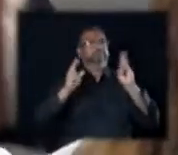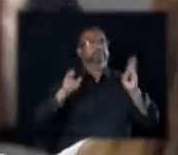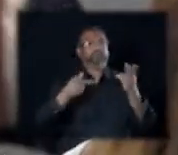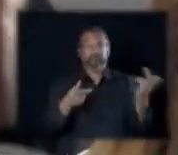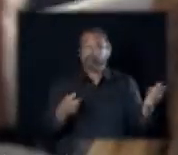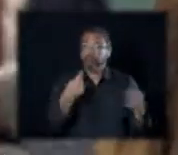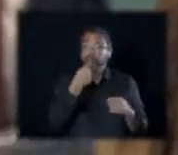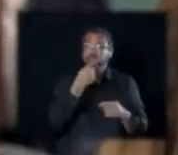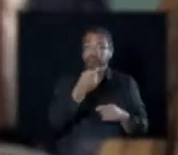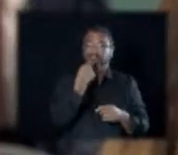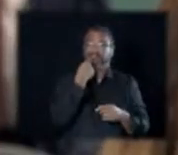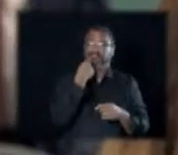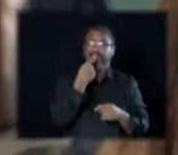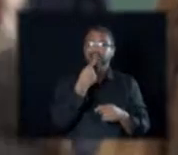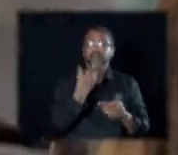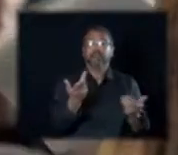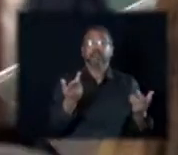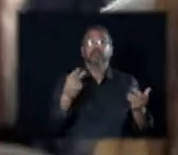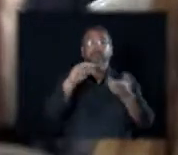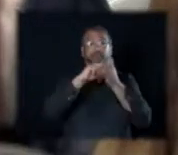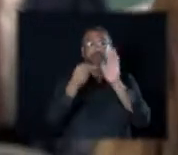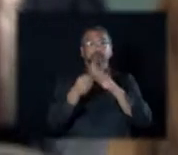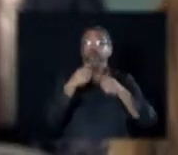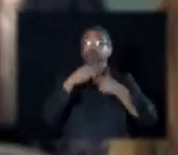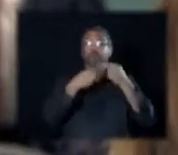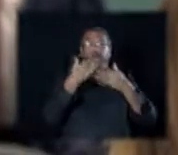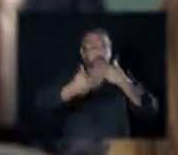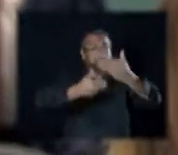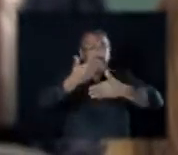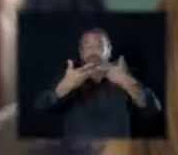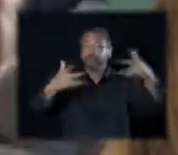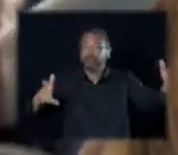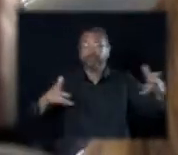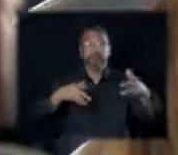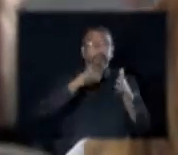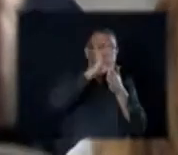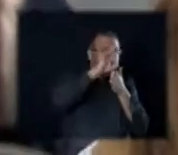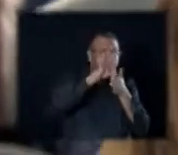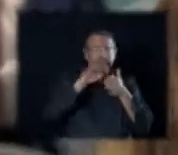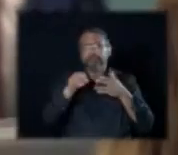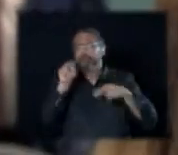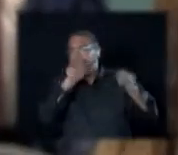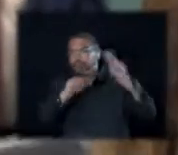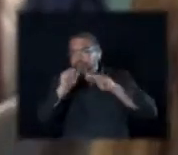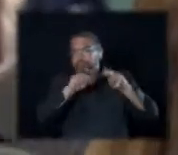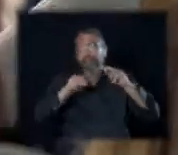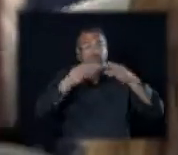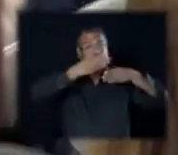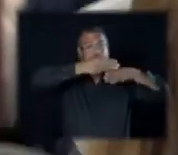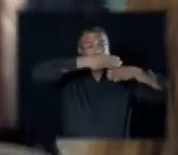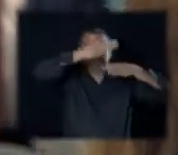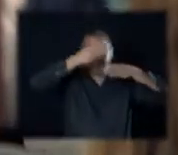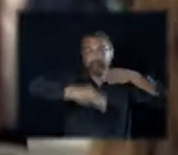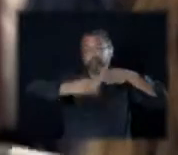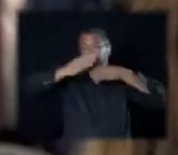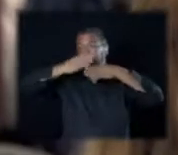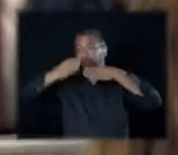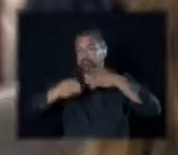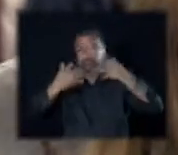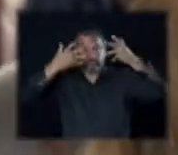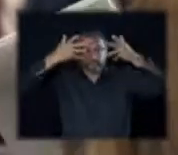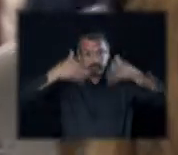need immediate cash flow. And you said a few minutes ago that until the whole process of the audit and this